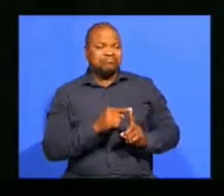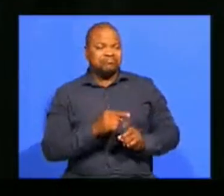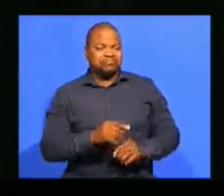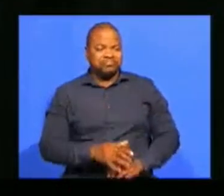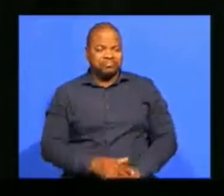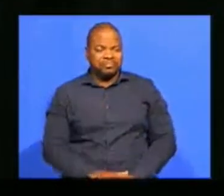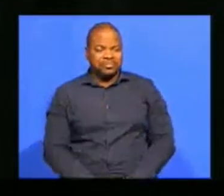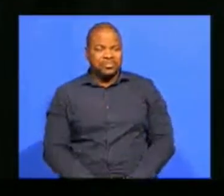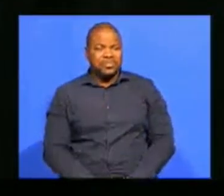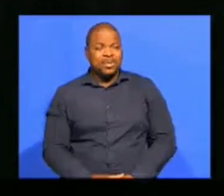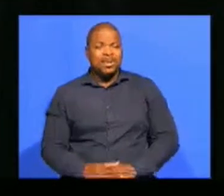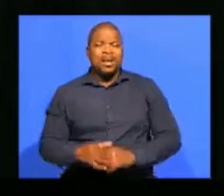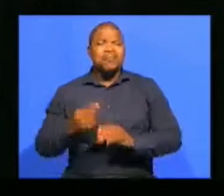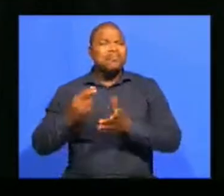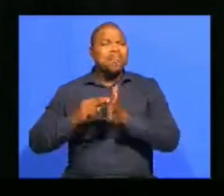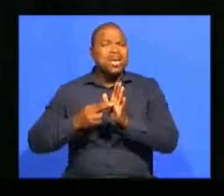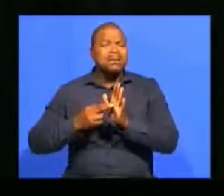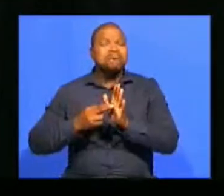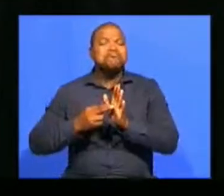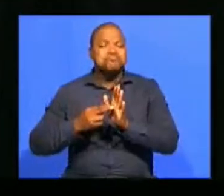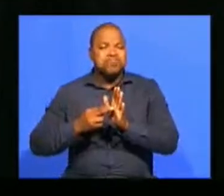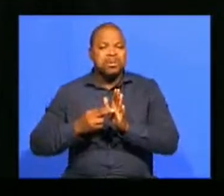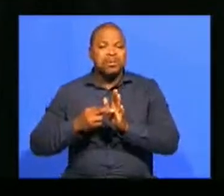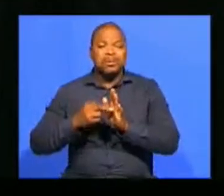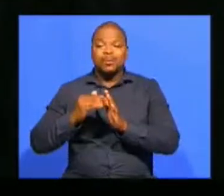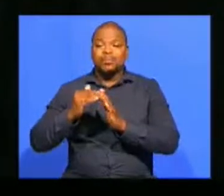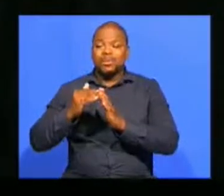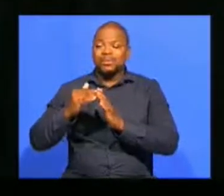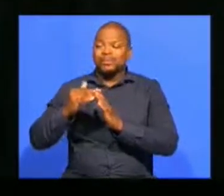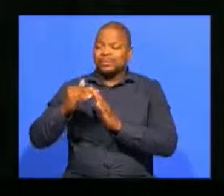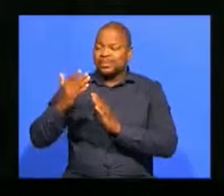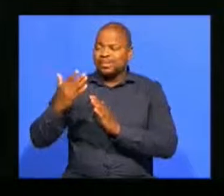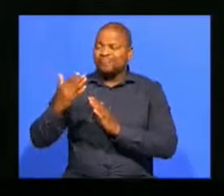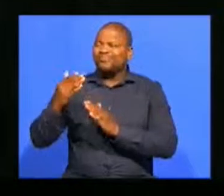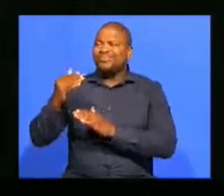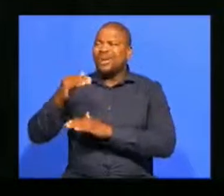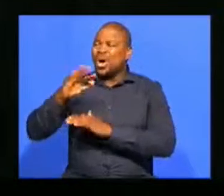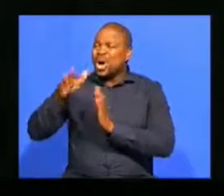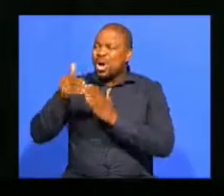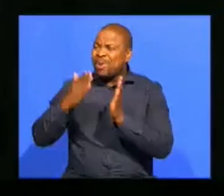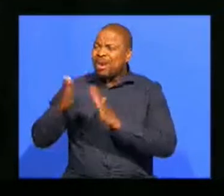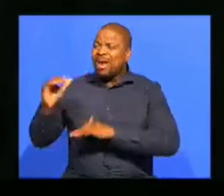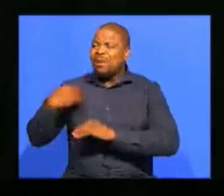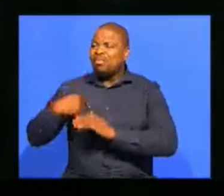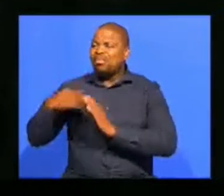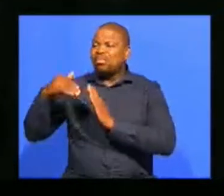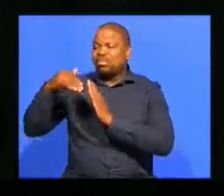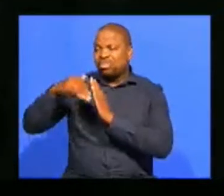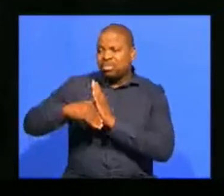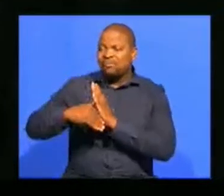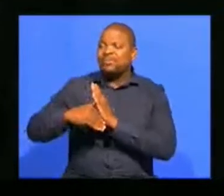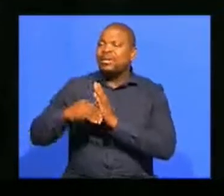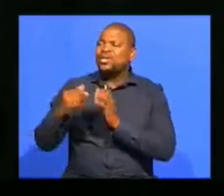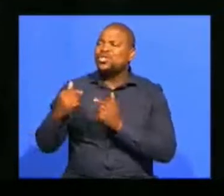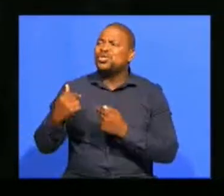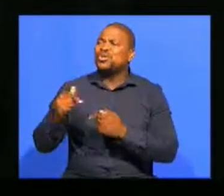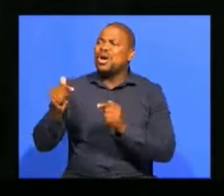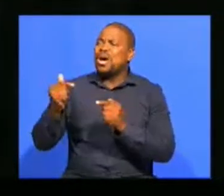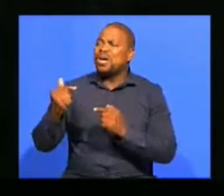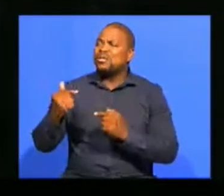that it would, in and of itself, undermine all our efforts at trying